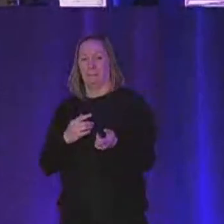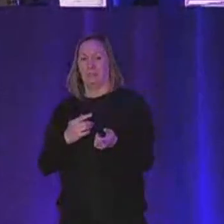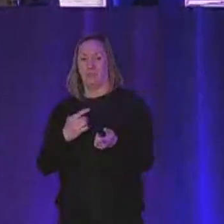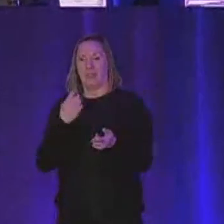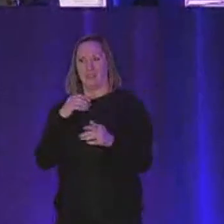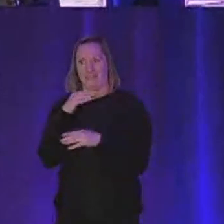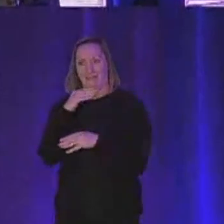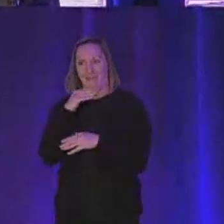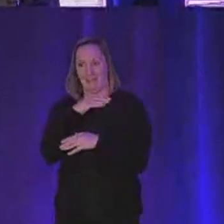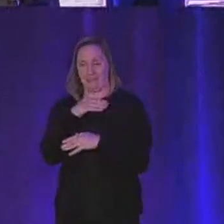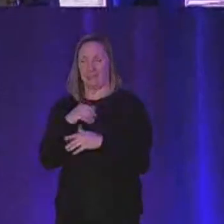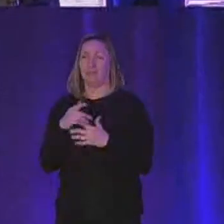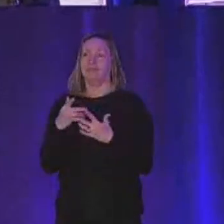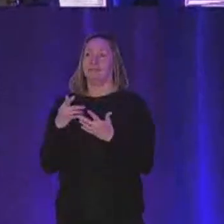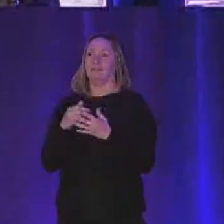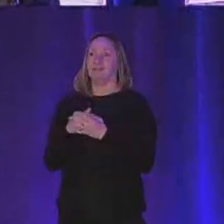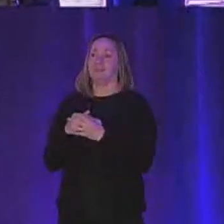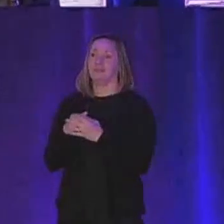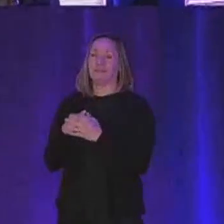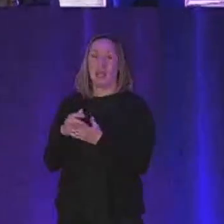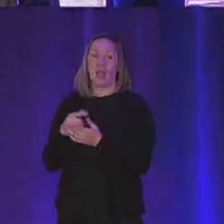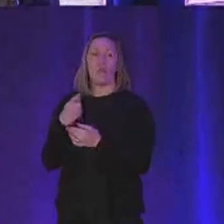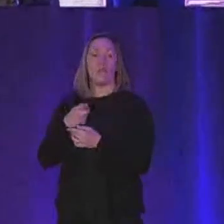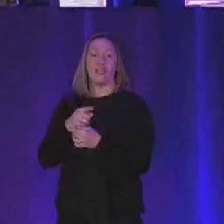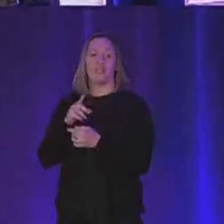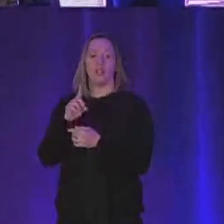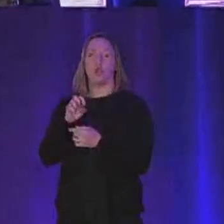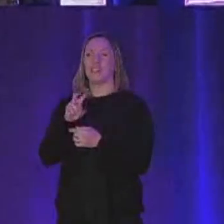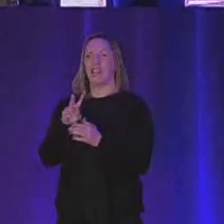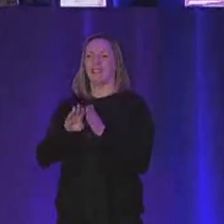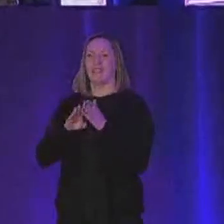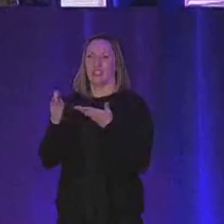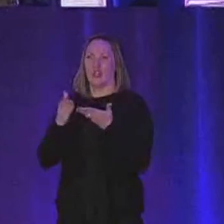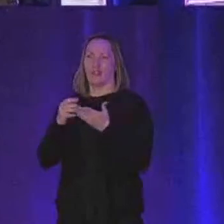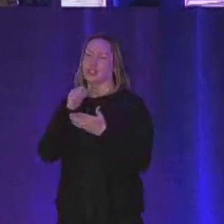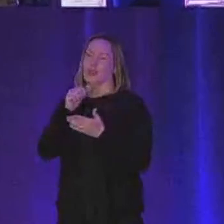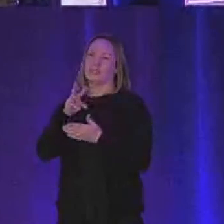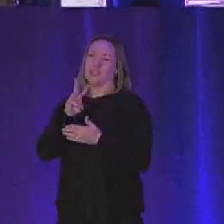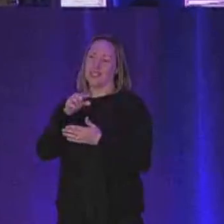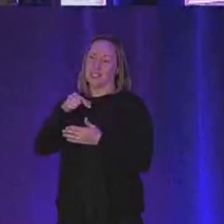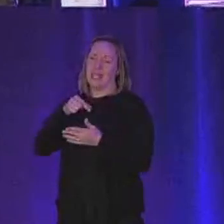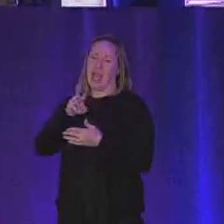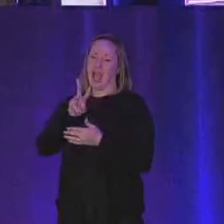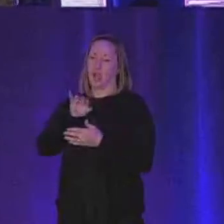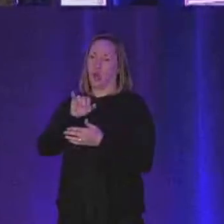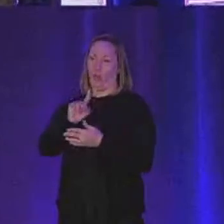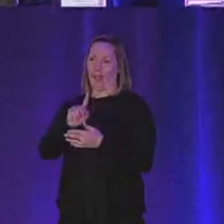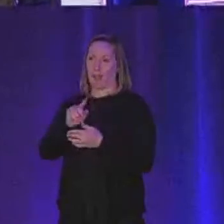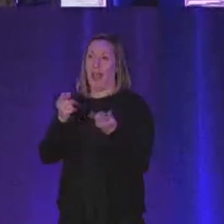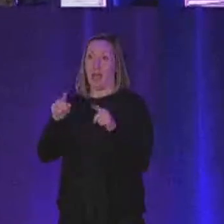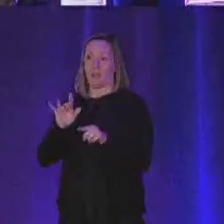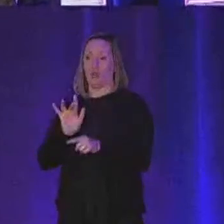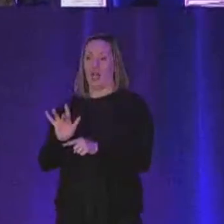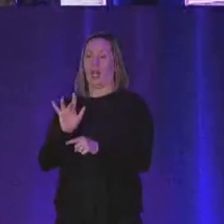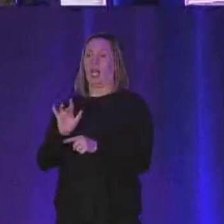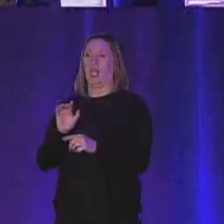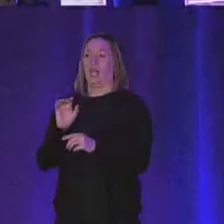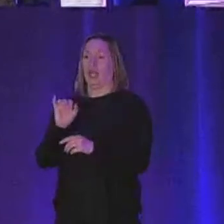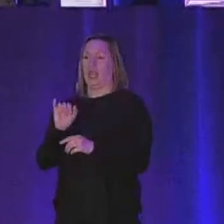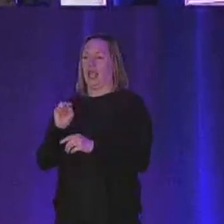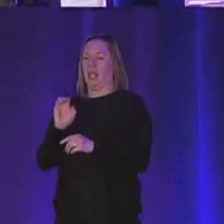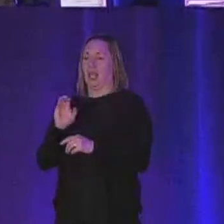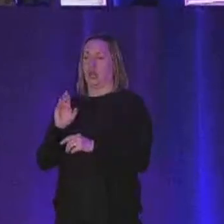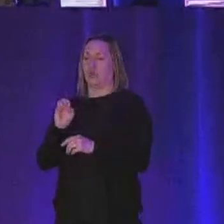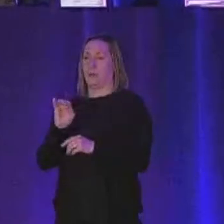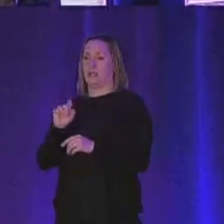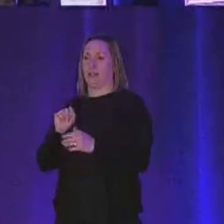lying. These are dev server things, so they're not quick, really. And so watch what happens when I click increment. Watch over